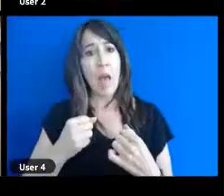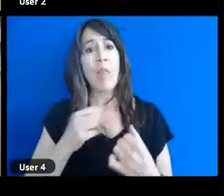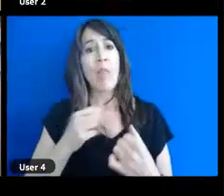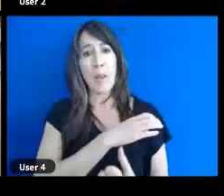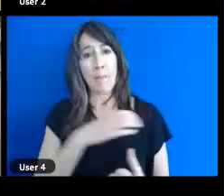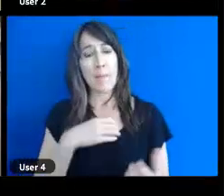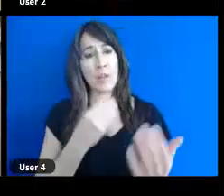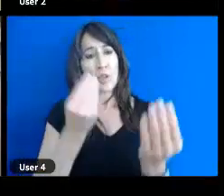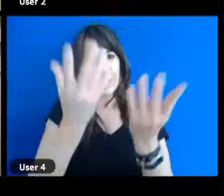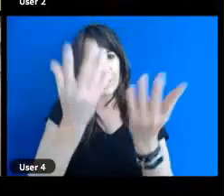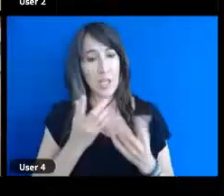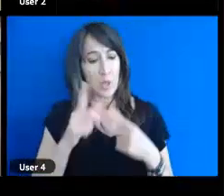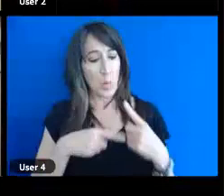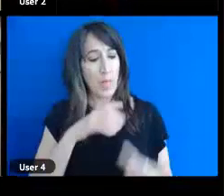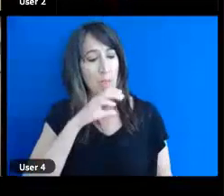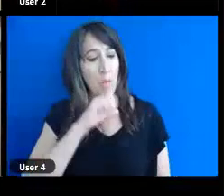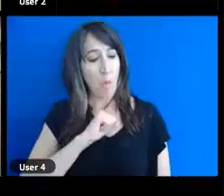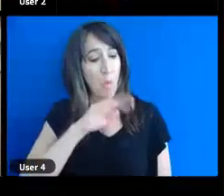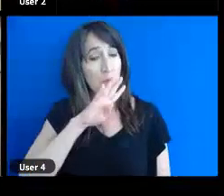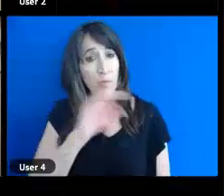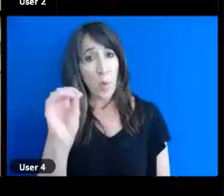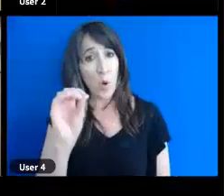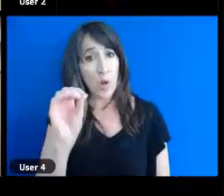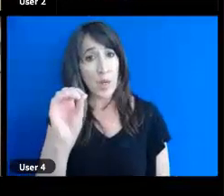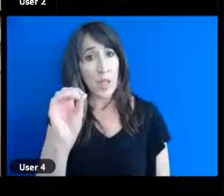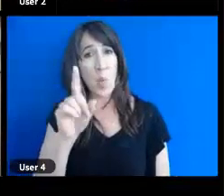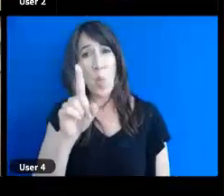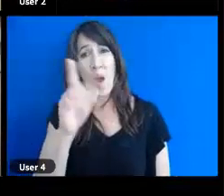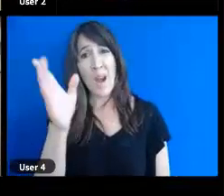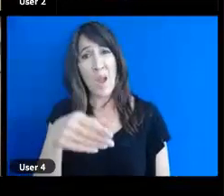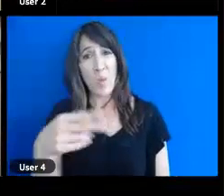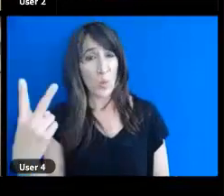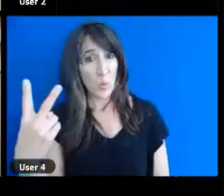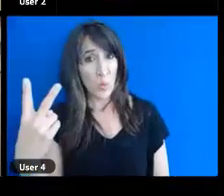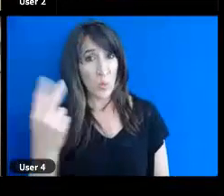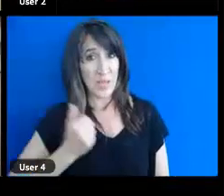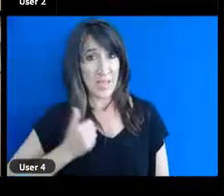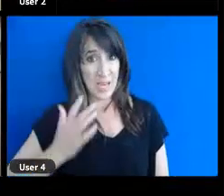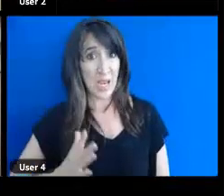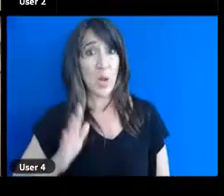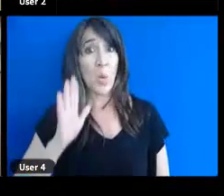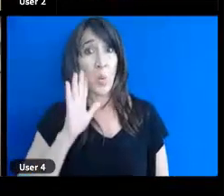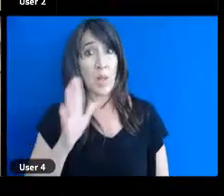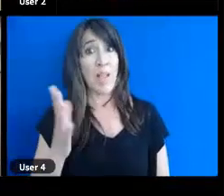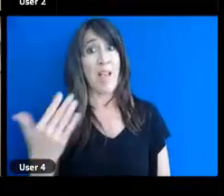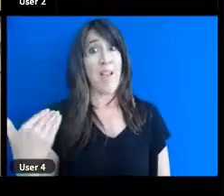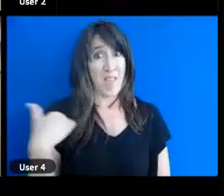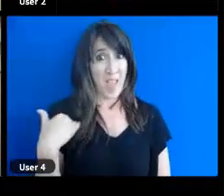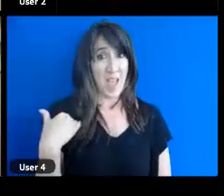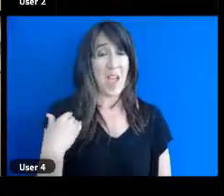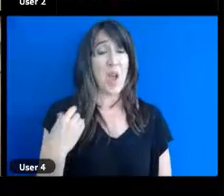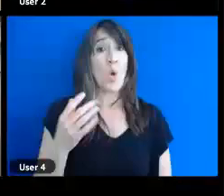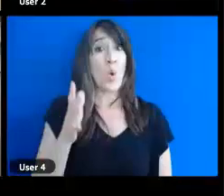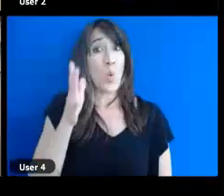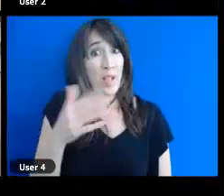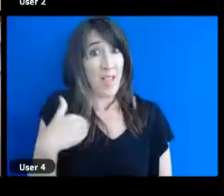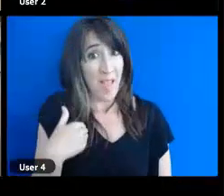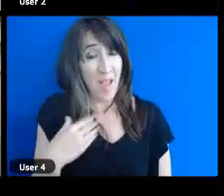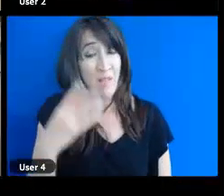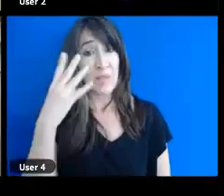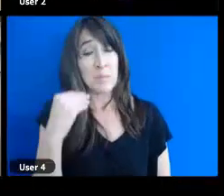Canadian Mental Health Commission tells us that by the time Canadians reach 40 years of age, 1 in 2 will have had